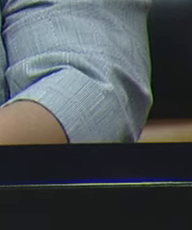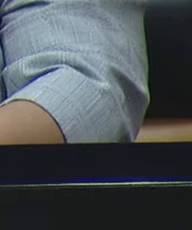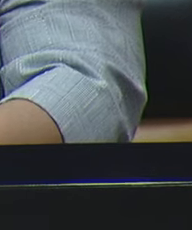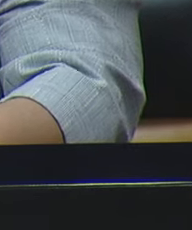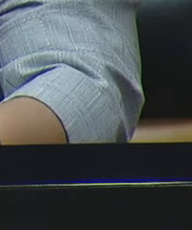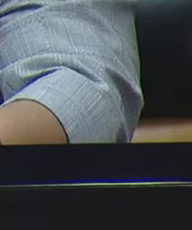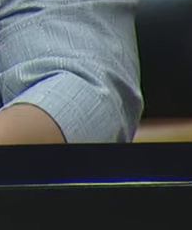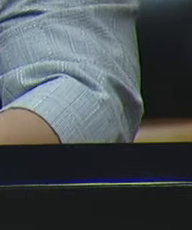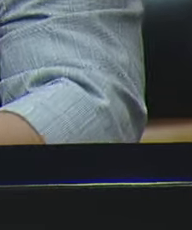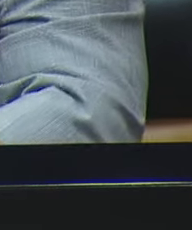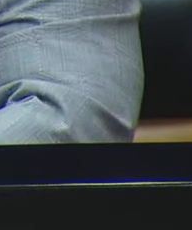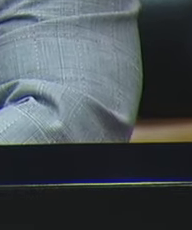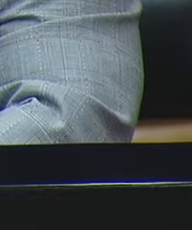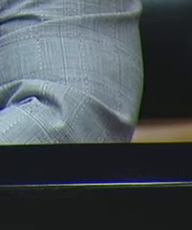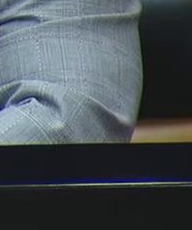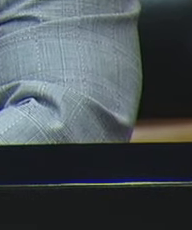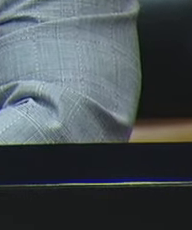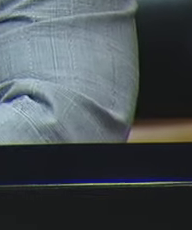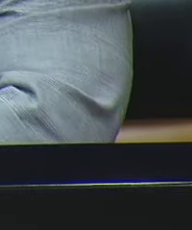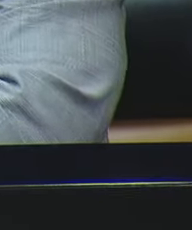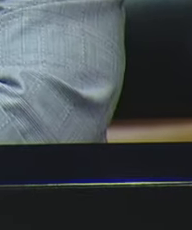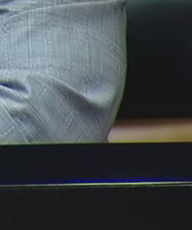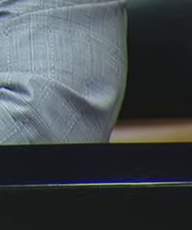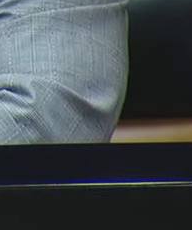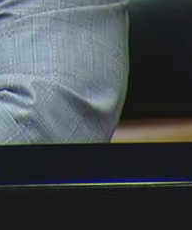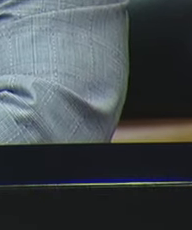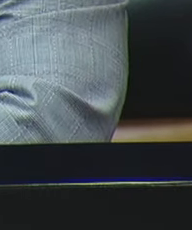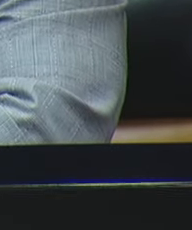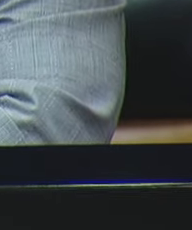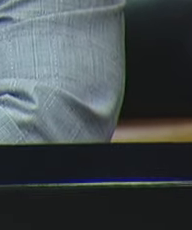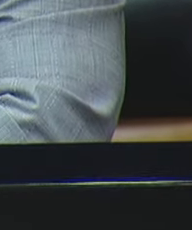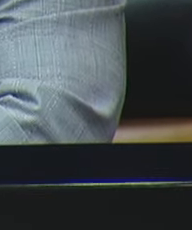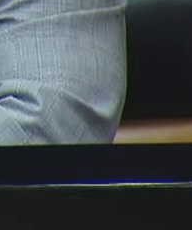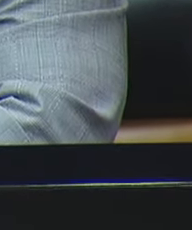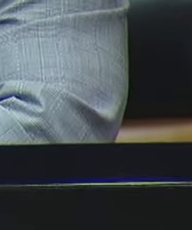The Secretary will read the order of the day.